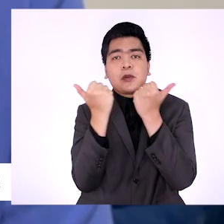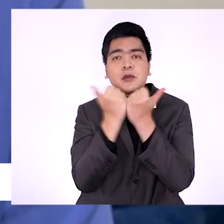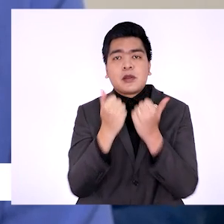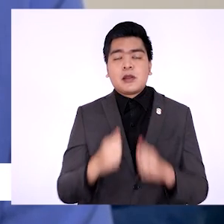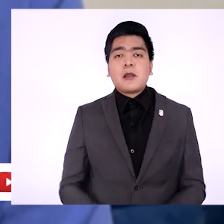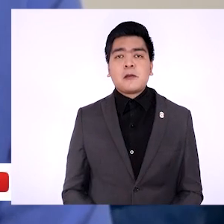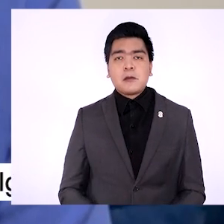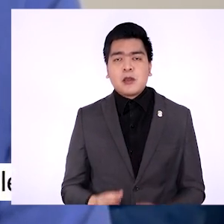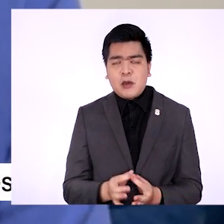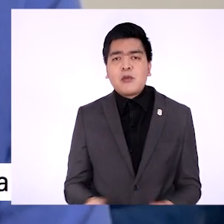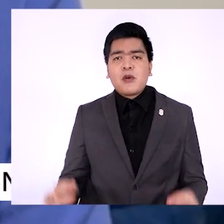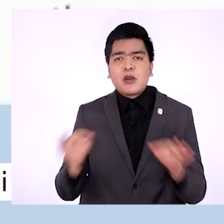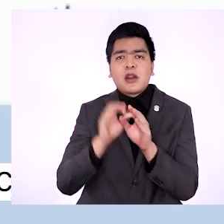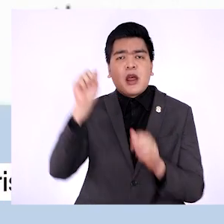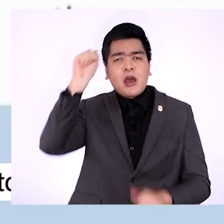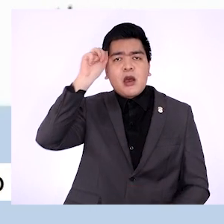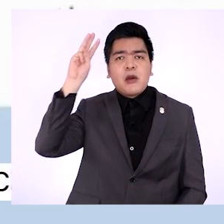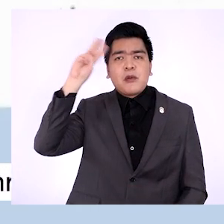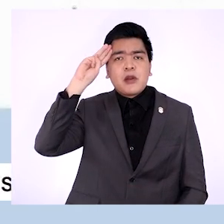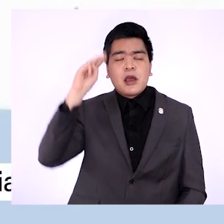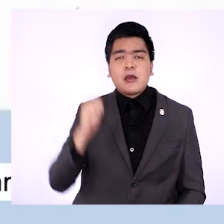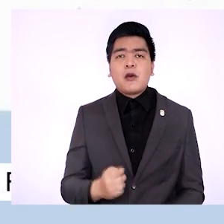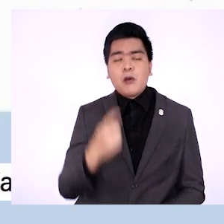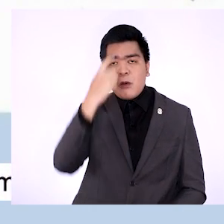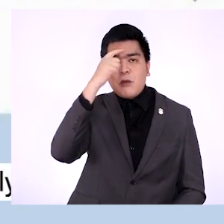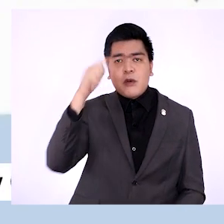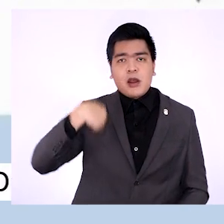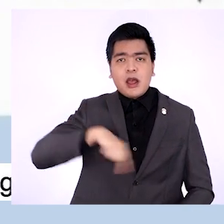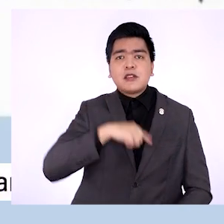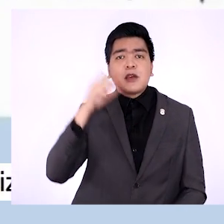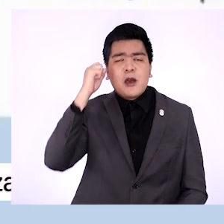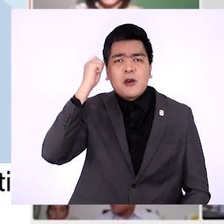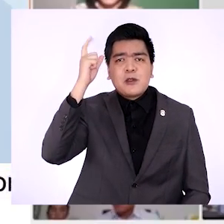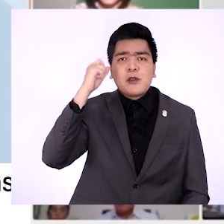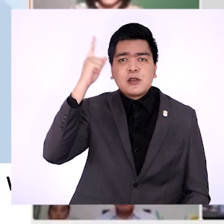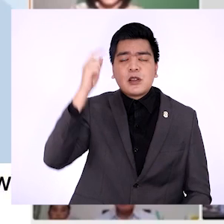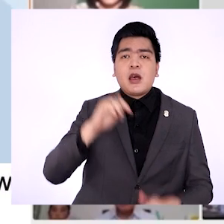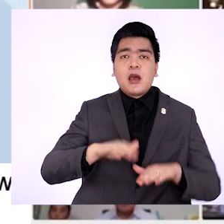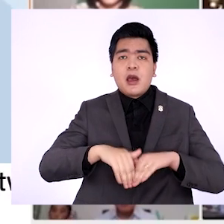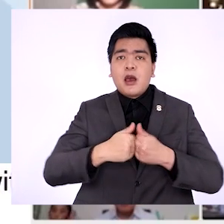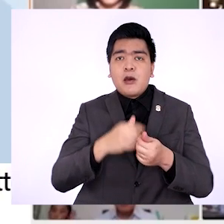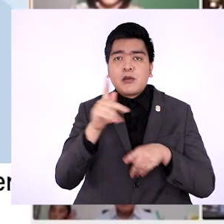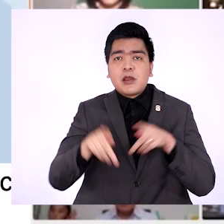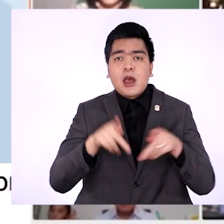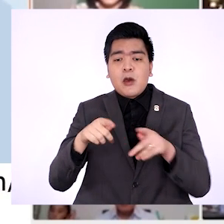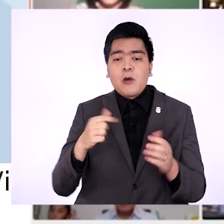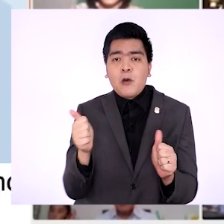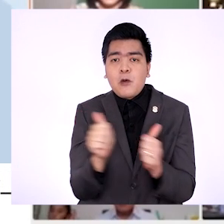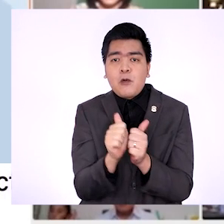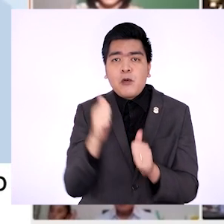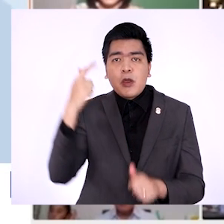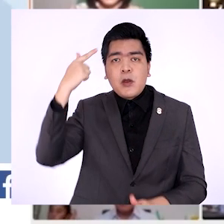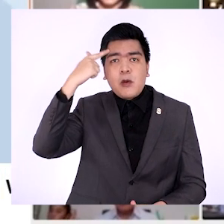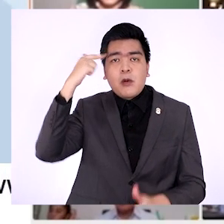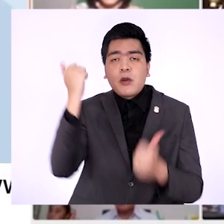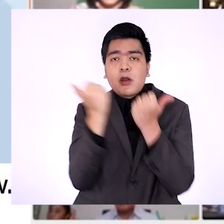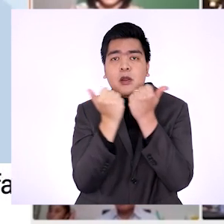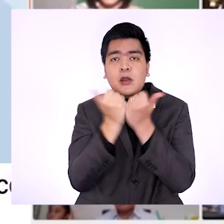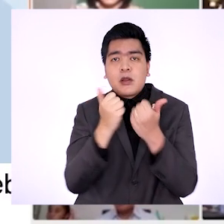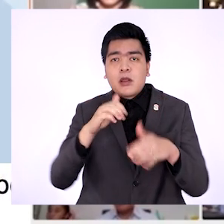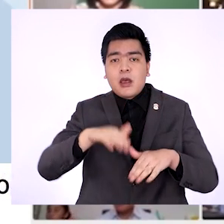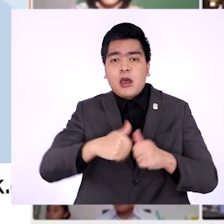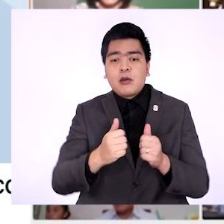about autism so that we can better understand how our fellow men with autism can deal with